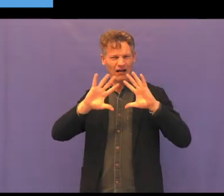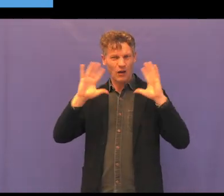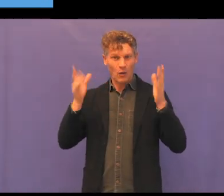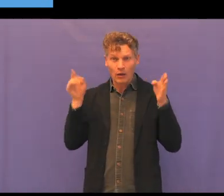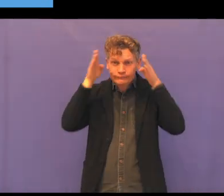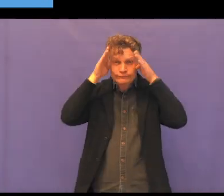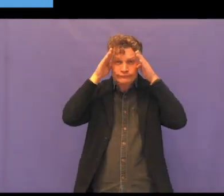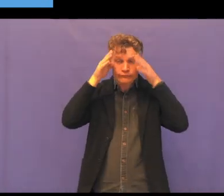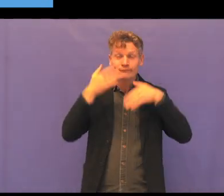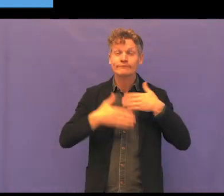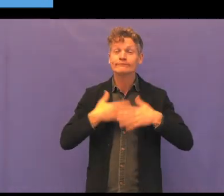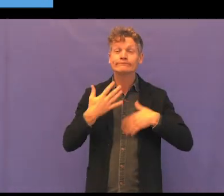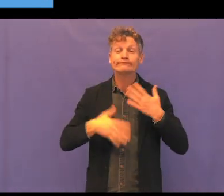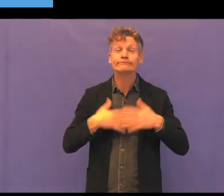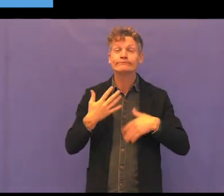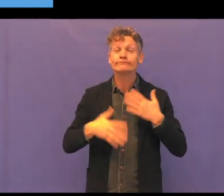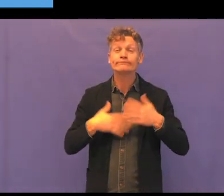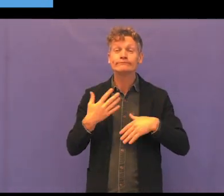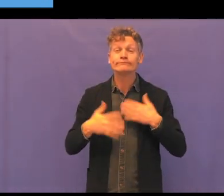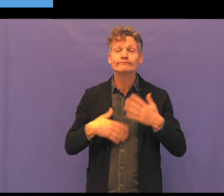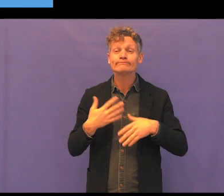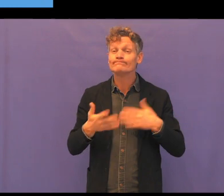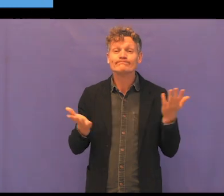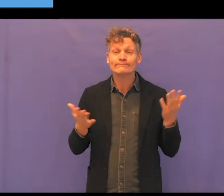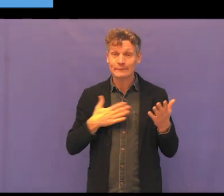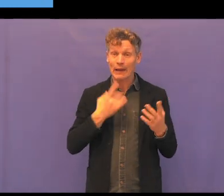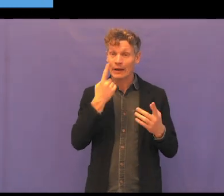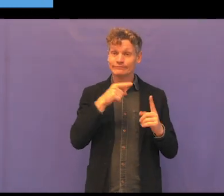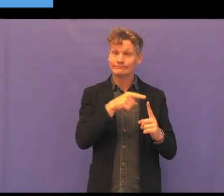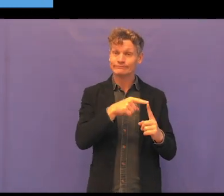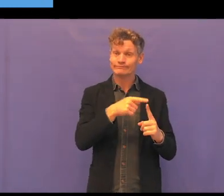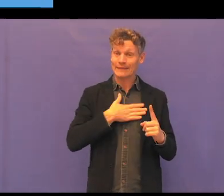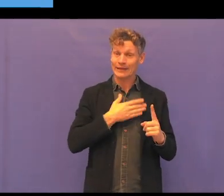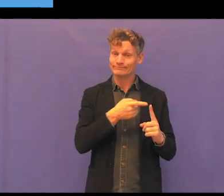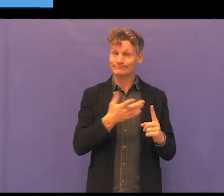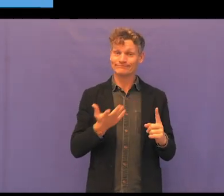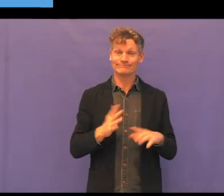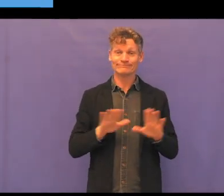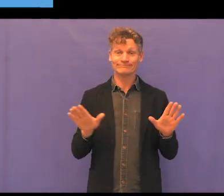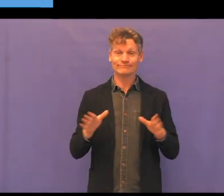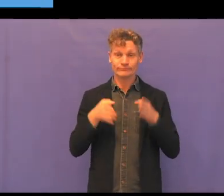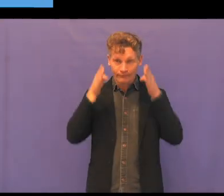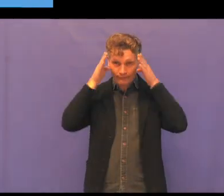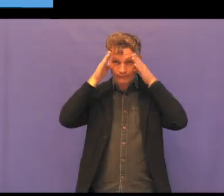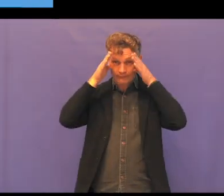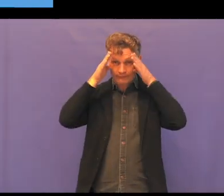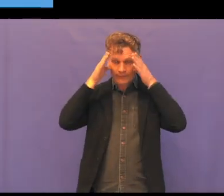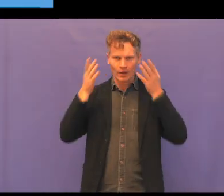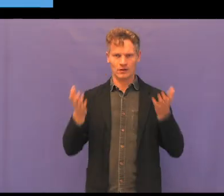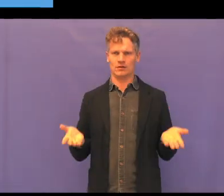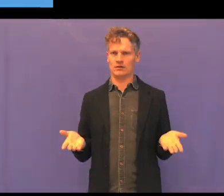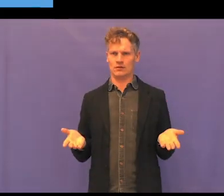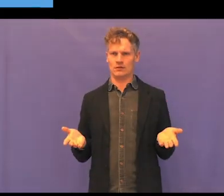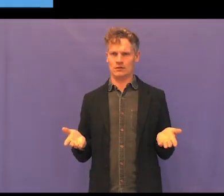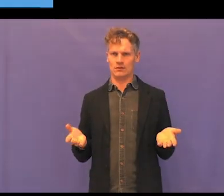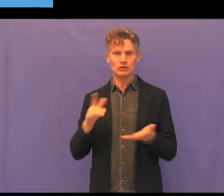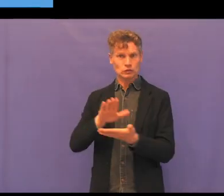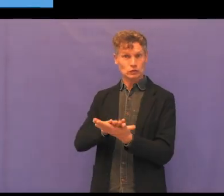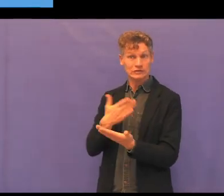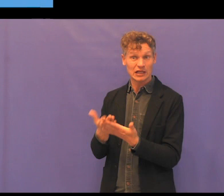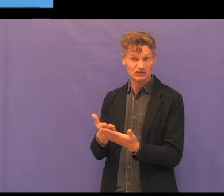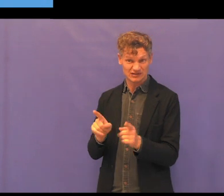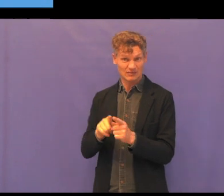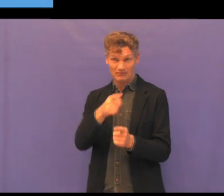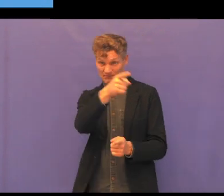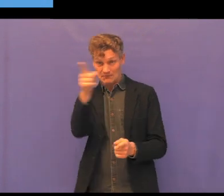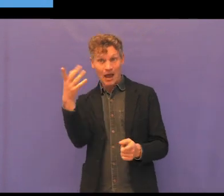in particular areas in order to persuade our employers that we are employable, we can do the job that we're paid to do. But on the